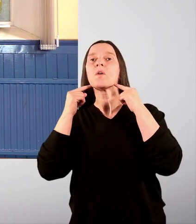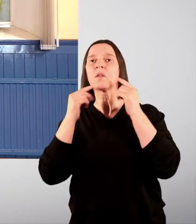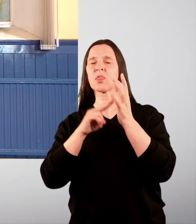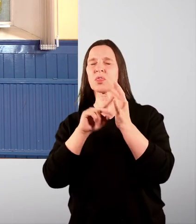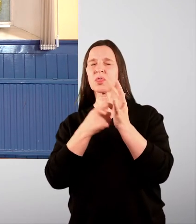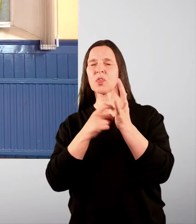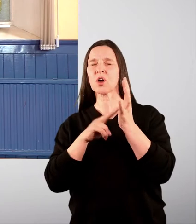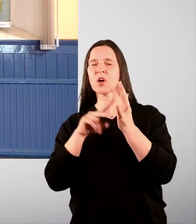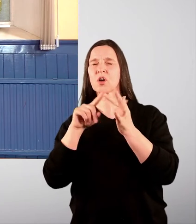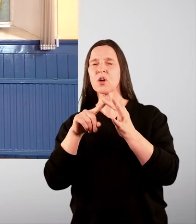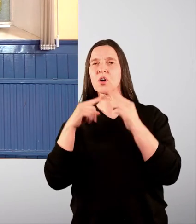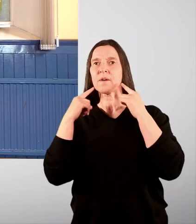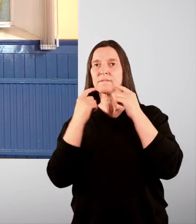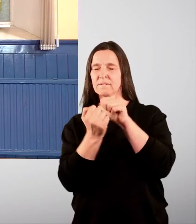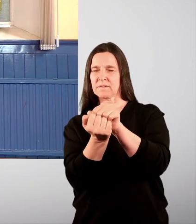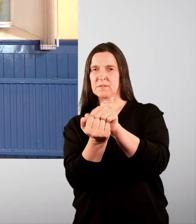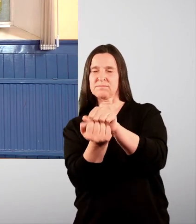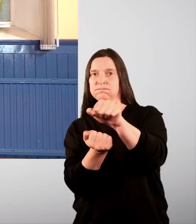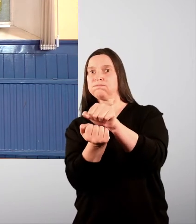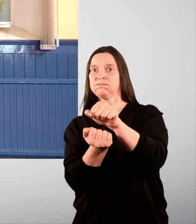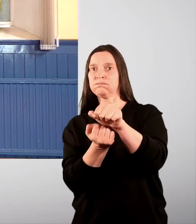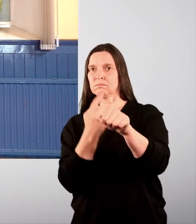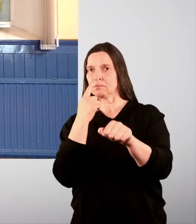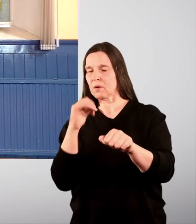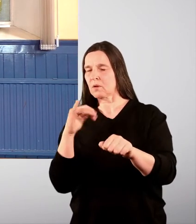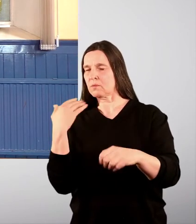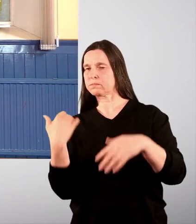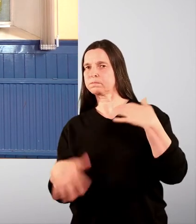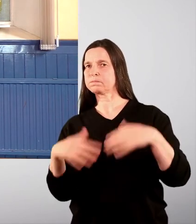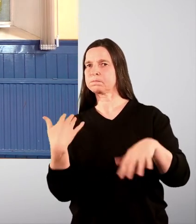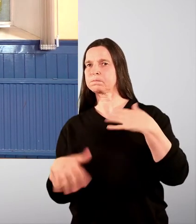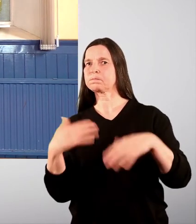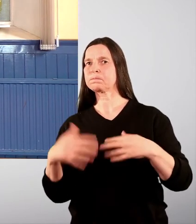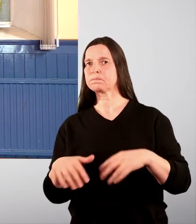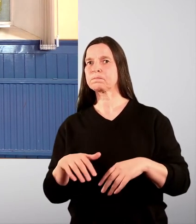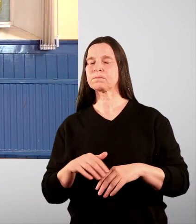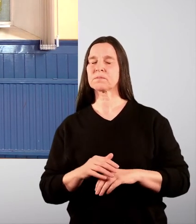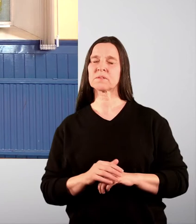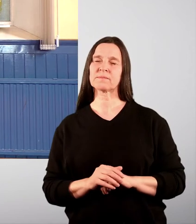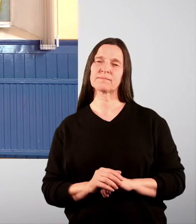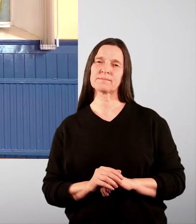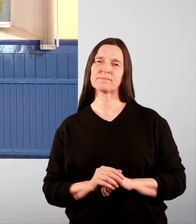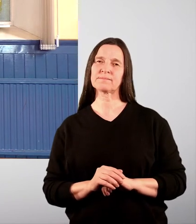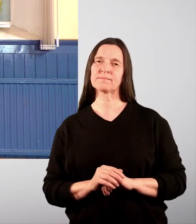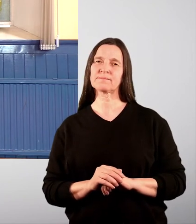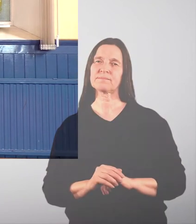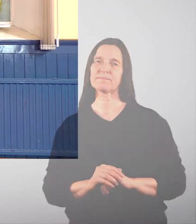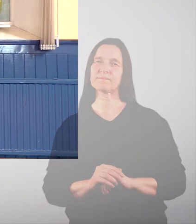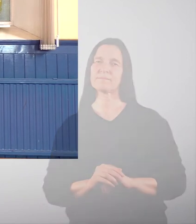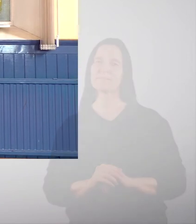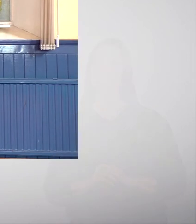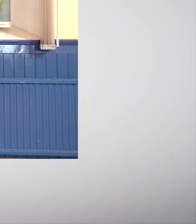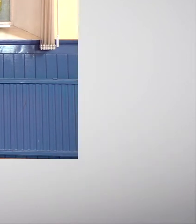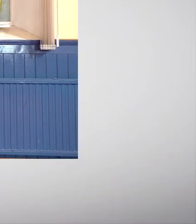can actually feel it in your own ears. There's a little dimple just behind there. If you push that dimple area, it's uncomfortable in your own ears, but if someone does it to